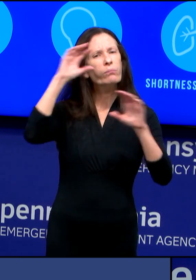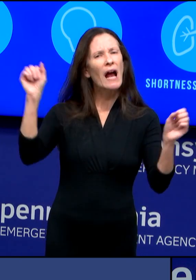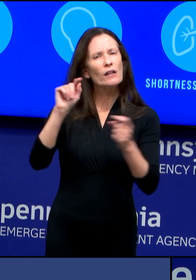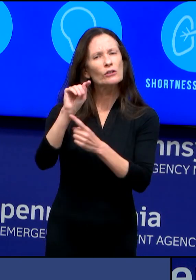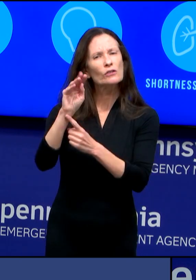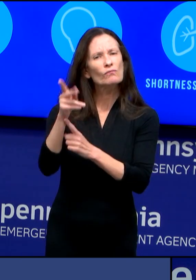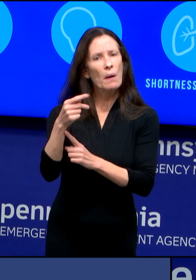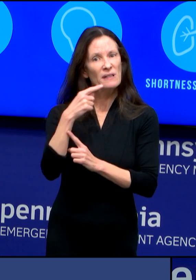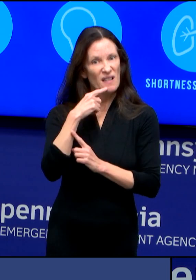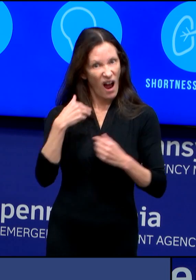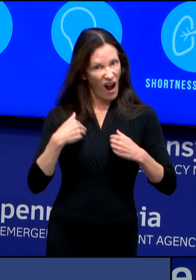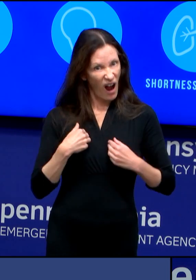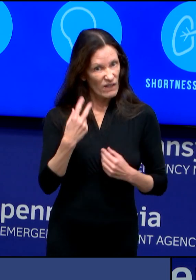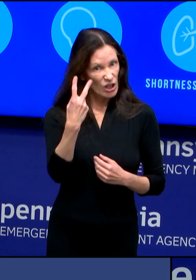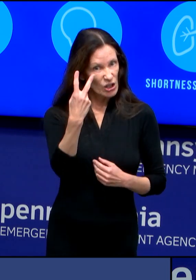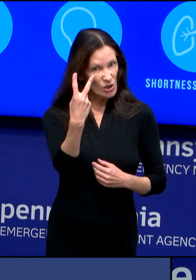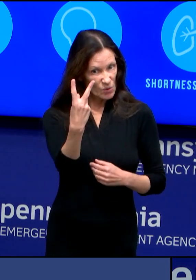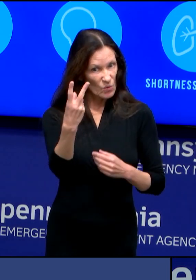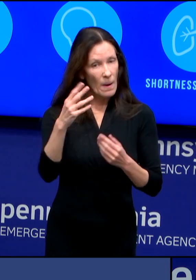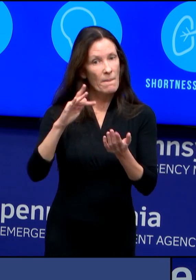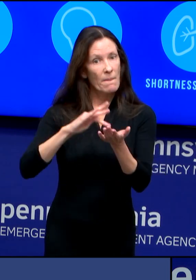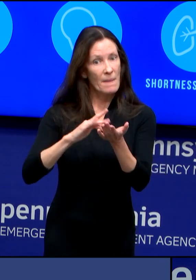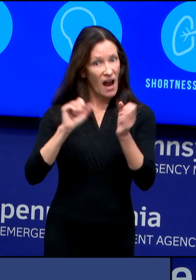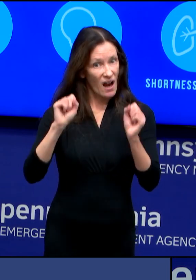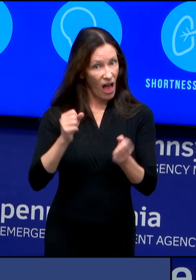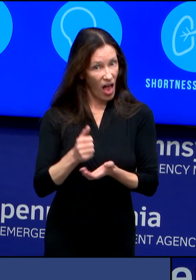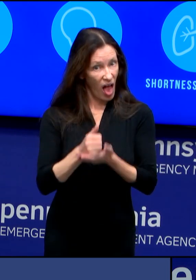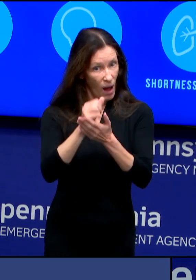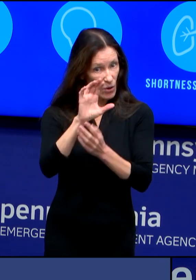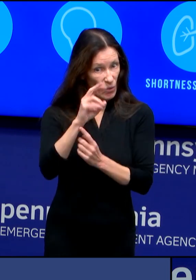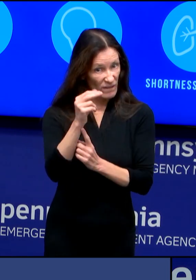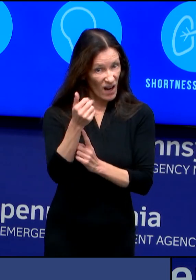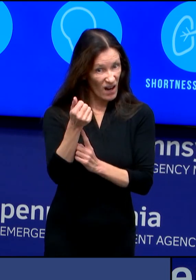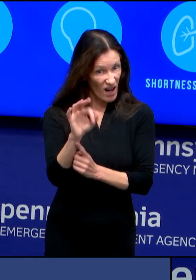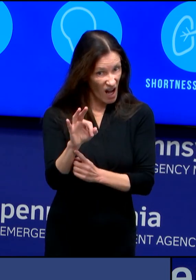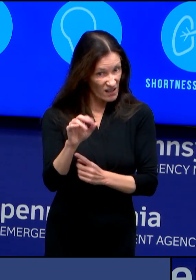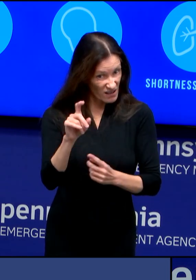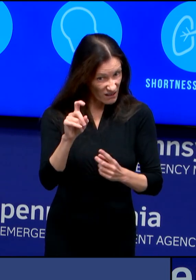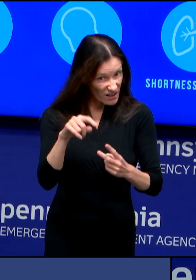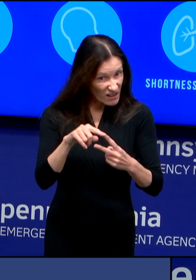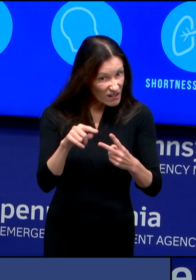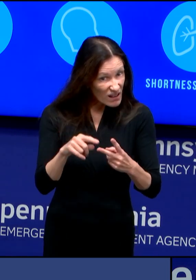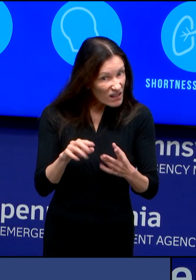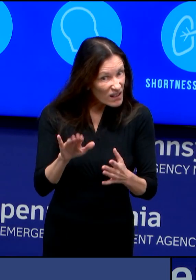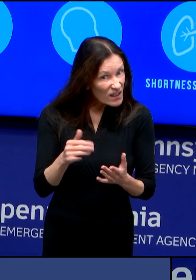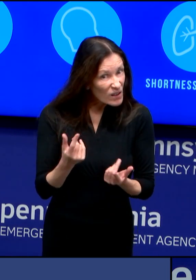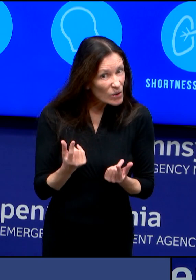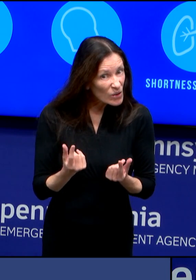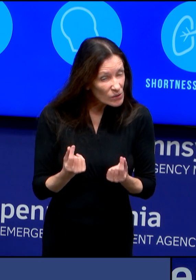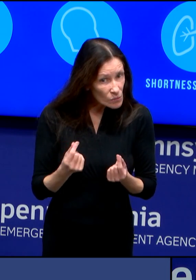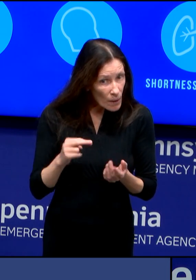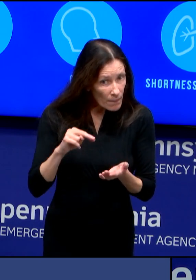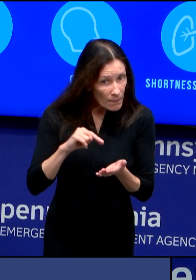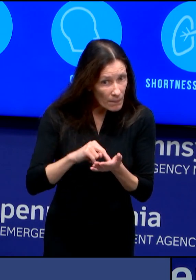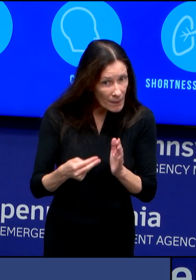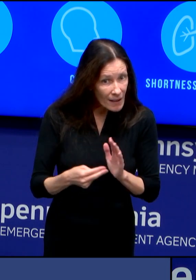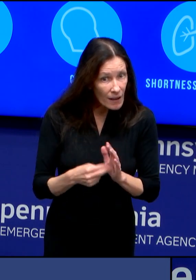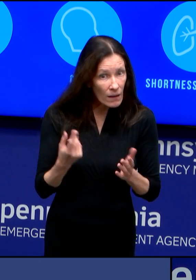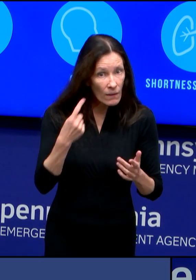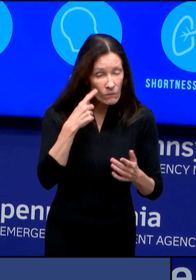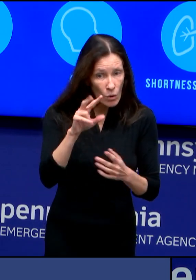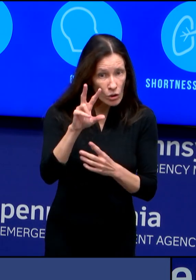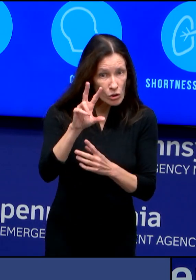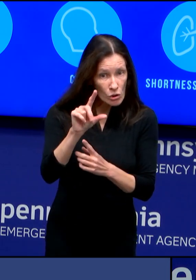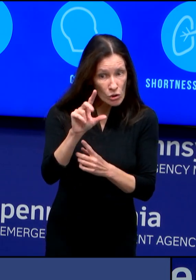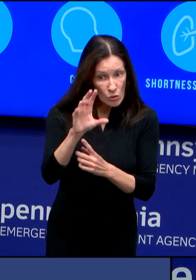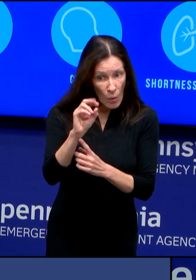any concern about them not being able to be used for the diseases that they're meant to treat? So there are a number